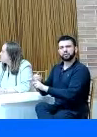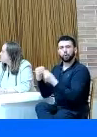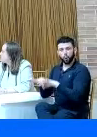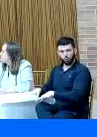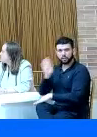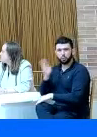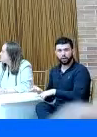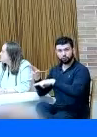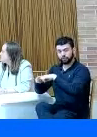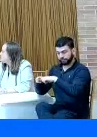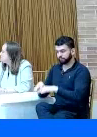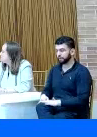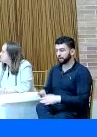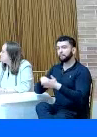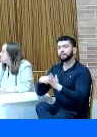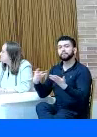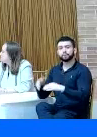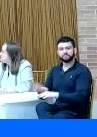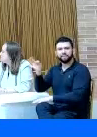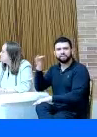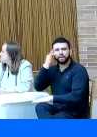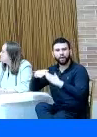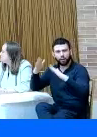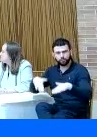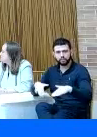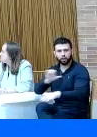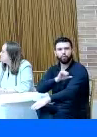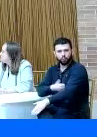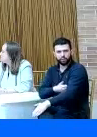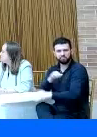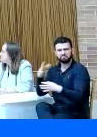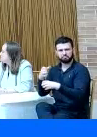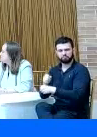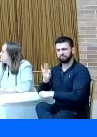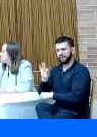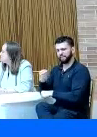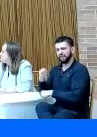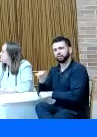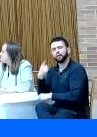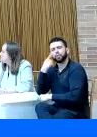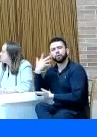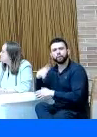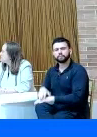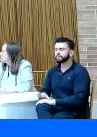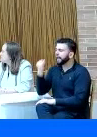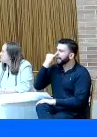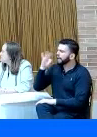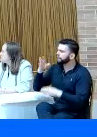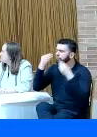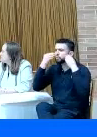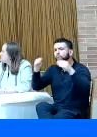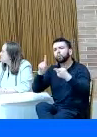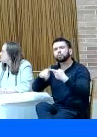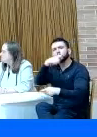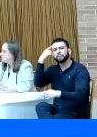the federal Housing Authority which is FHA stands for felt like if you sold to Black Americans or if